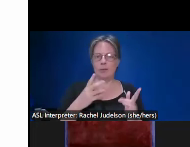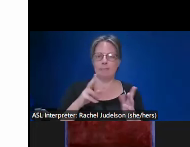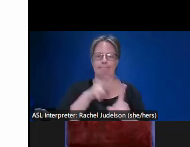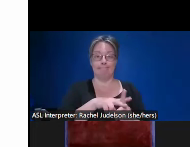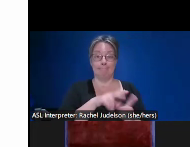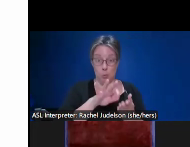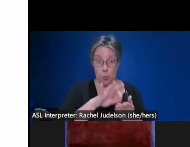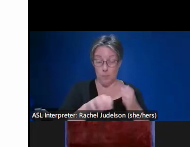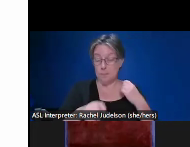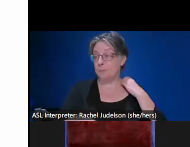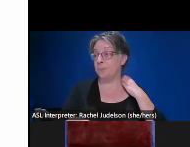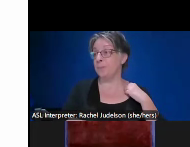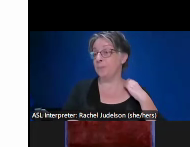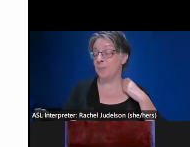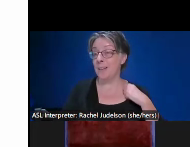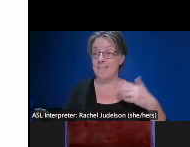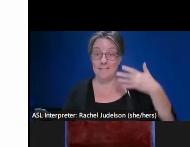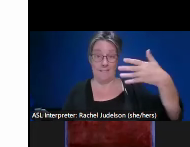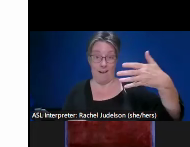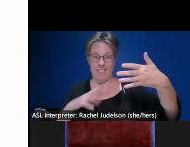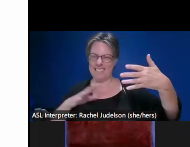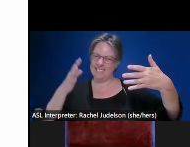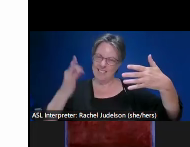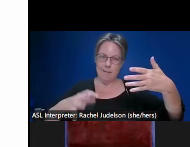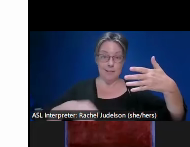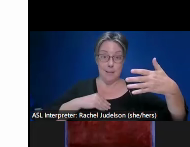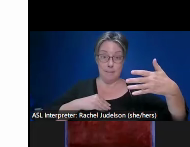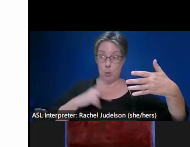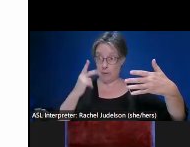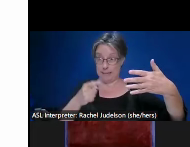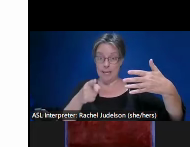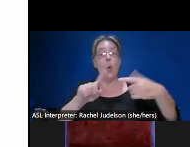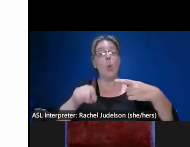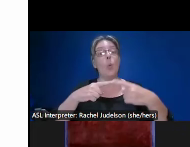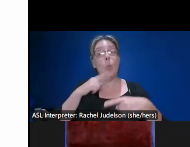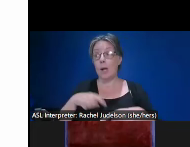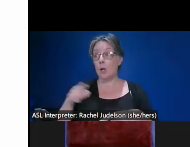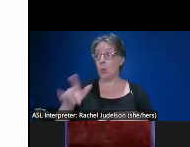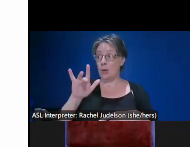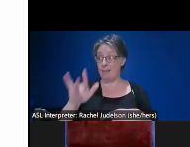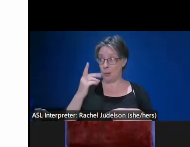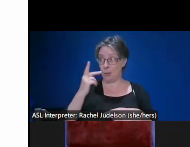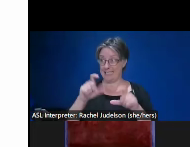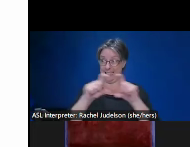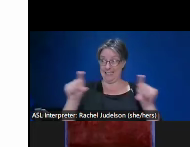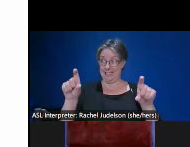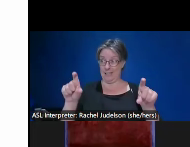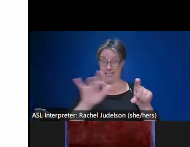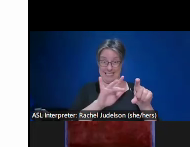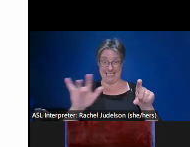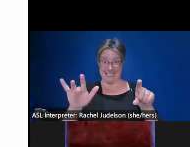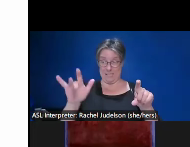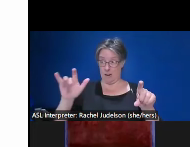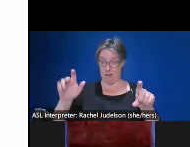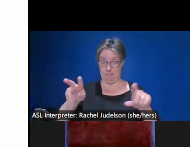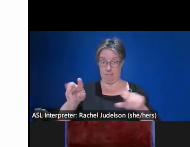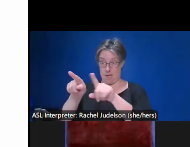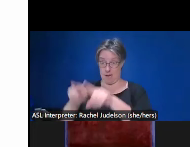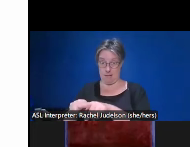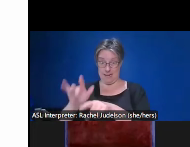5 is definitely accept, and those labels are there. When you click the drop down menu, you'll see it